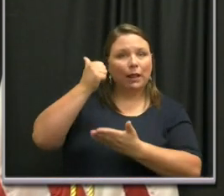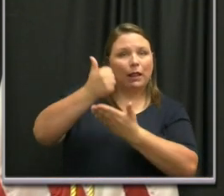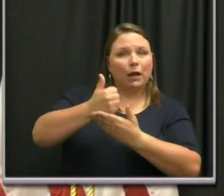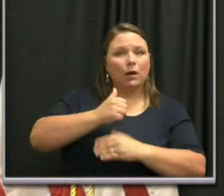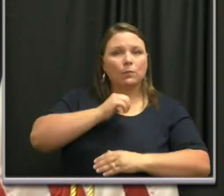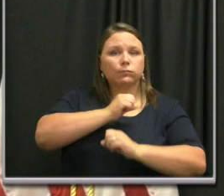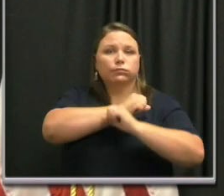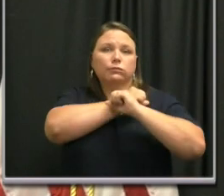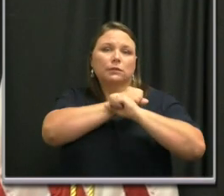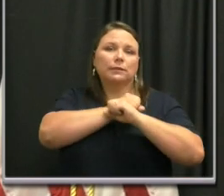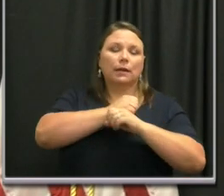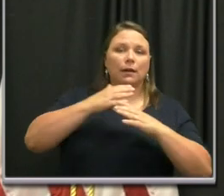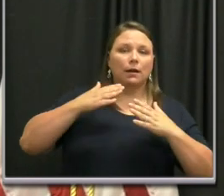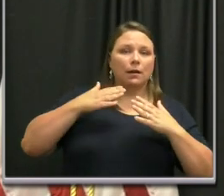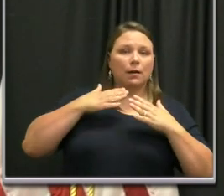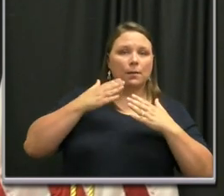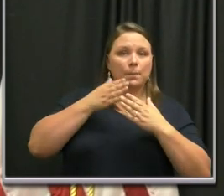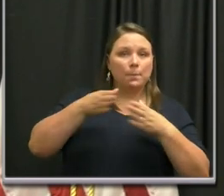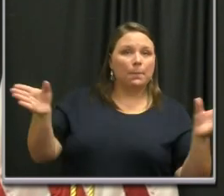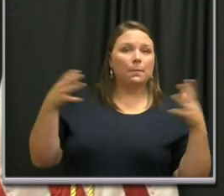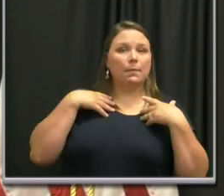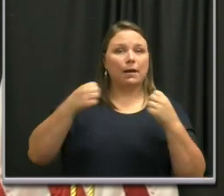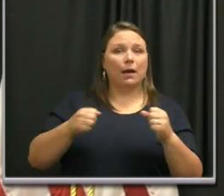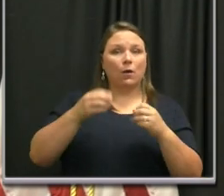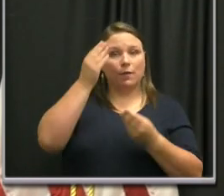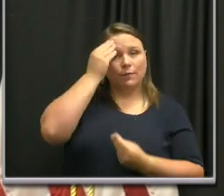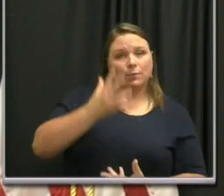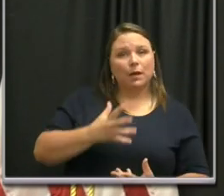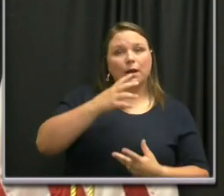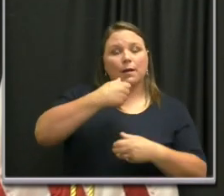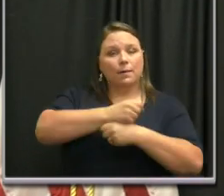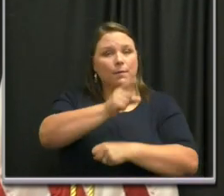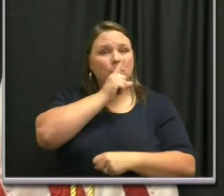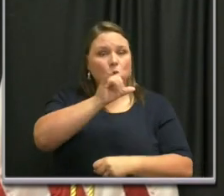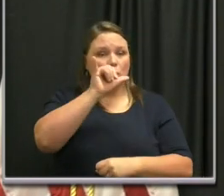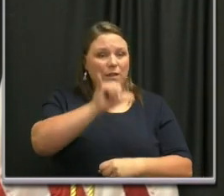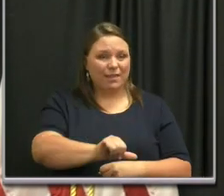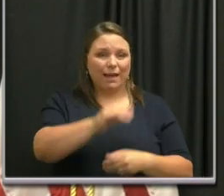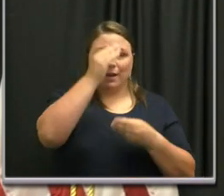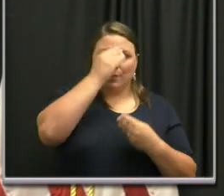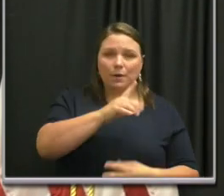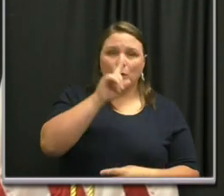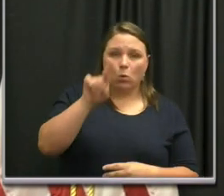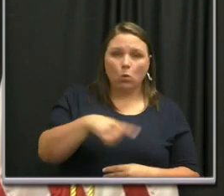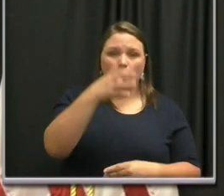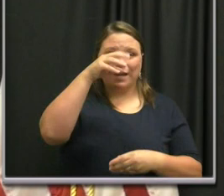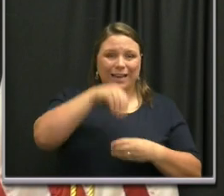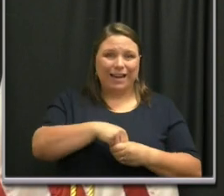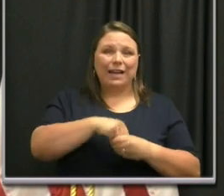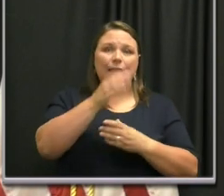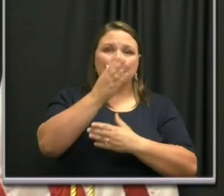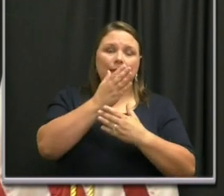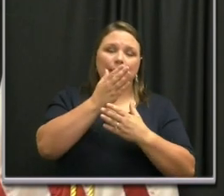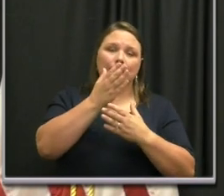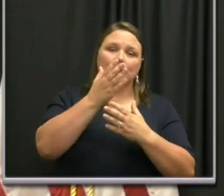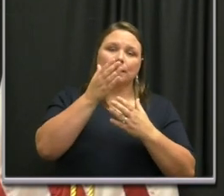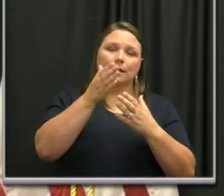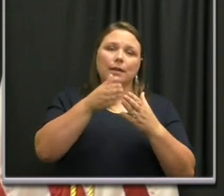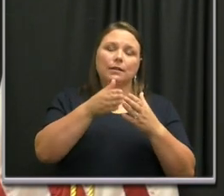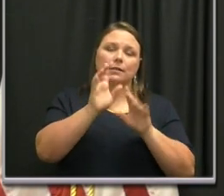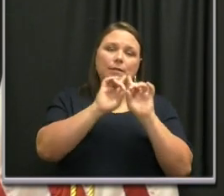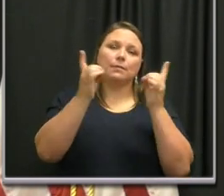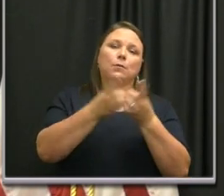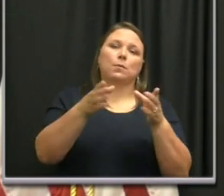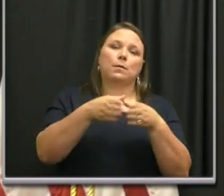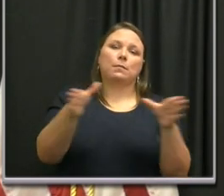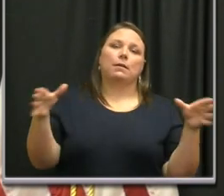the public health data and to ensure that this data always remains in the hands of the Department of Public Health. We've worked